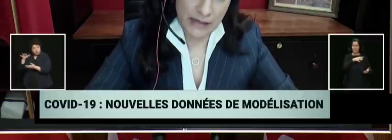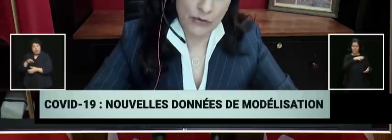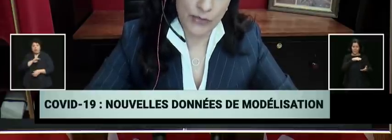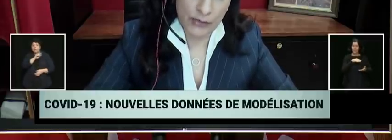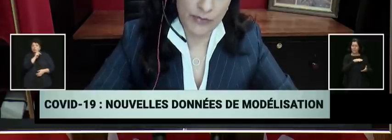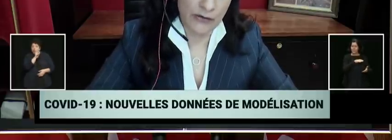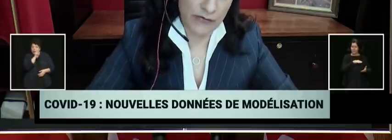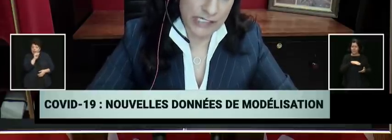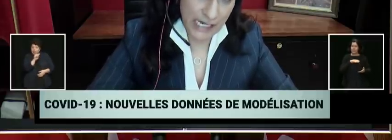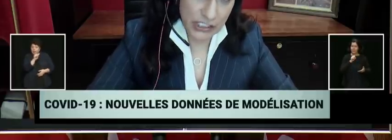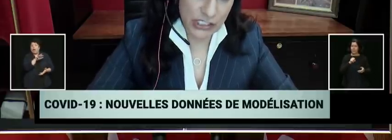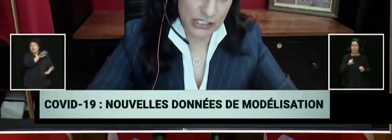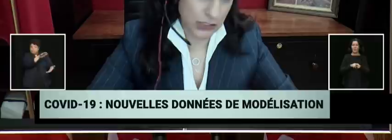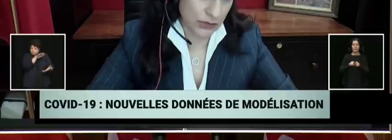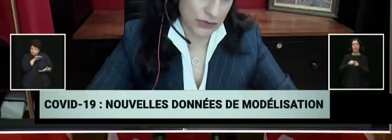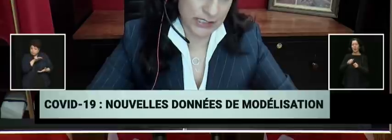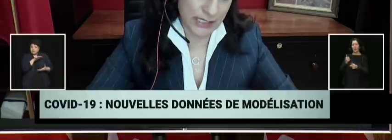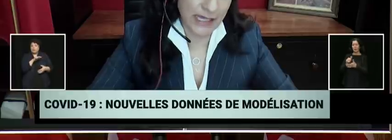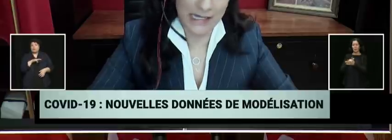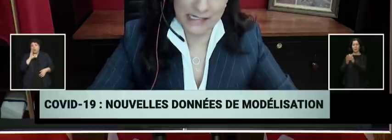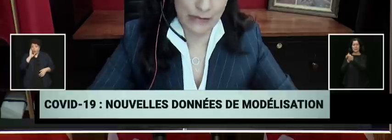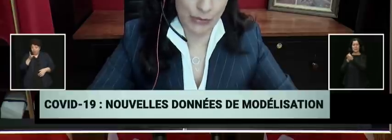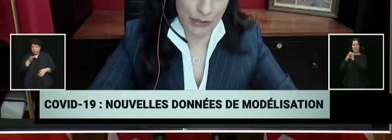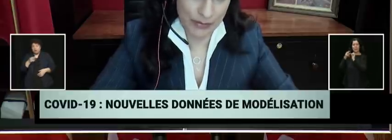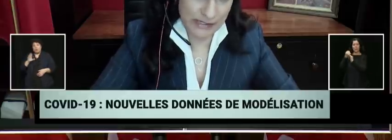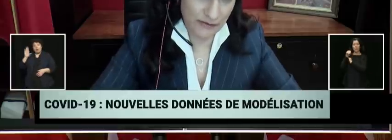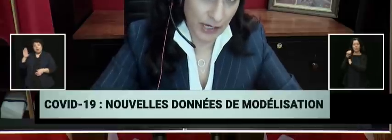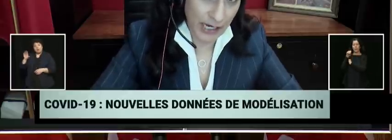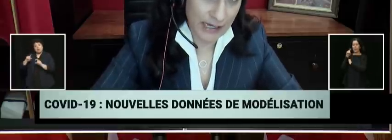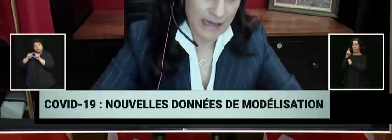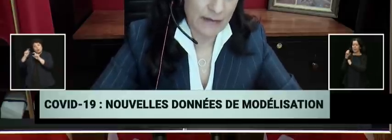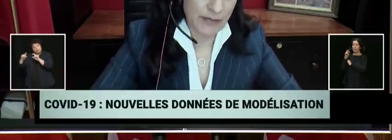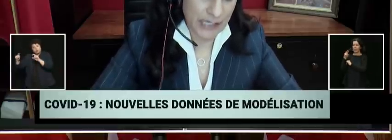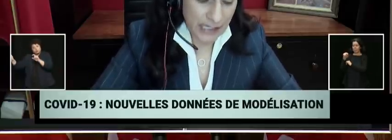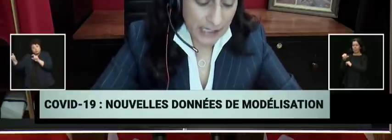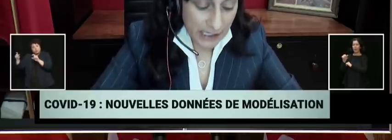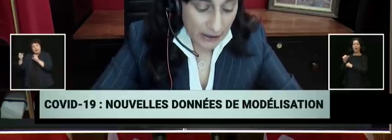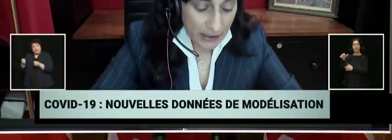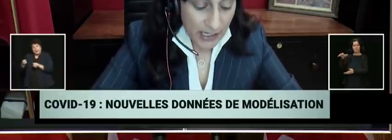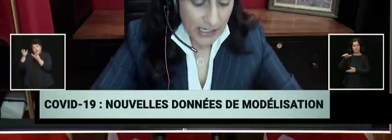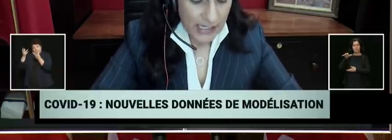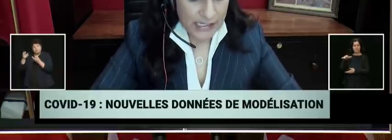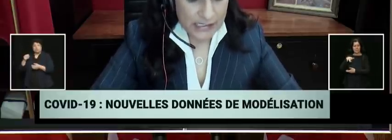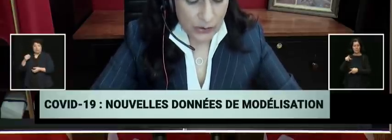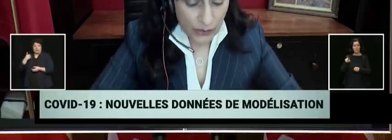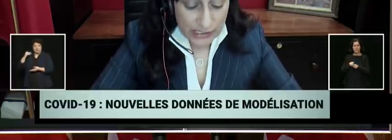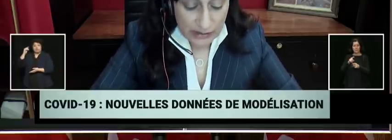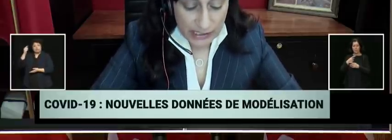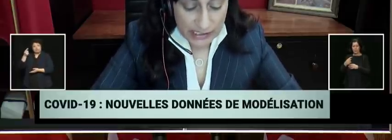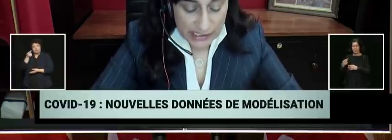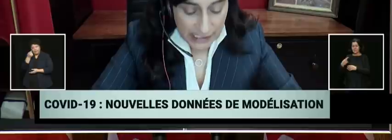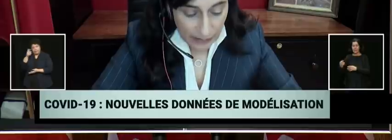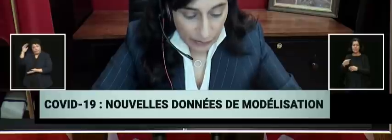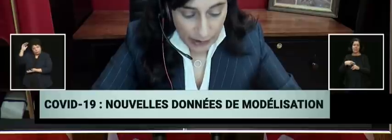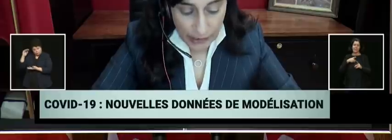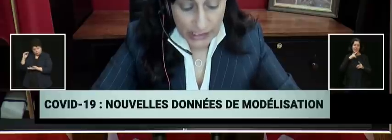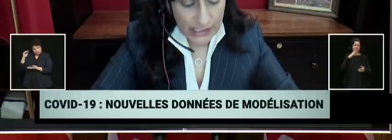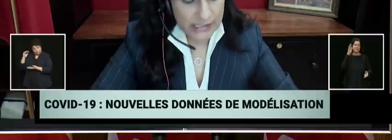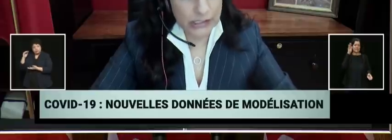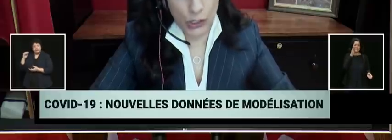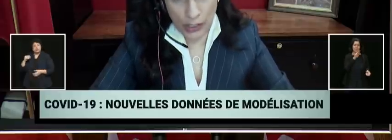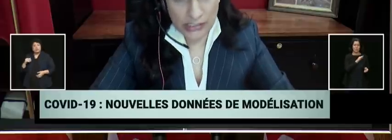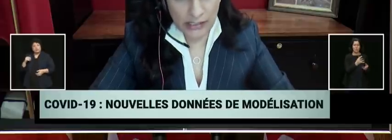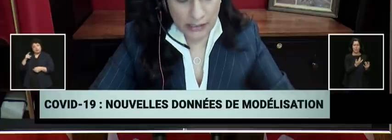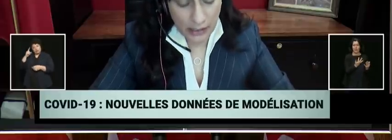But there will be a reduction in doses, and that is the purpose of my being here. It is going to be temporary.